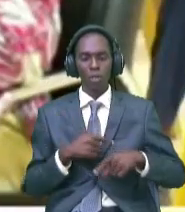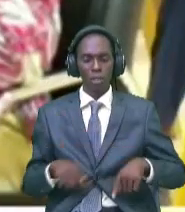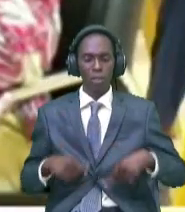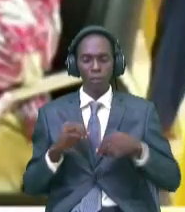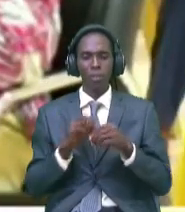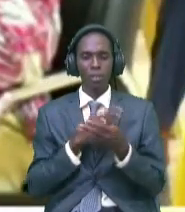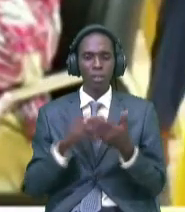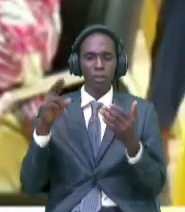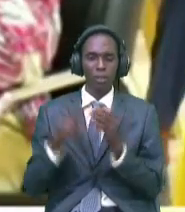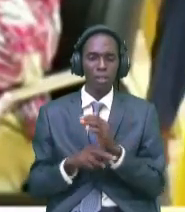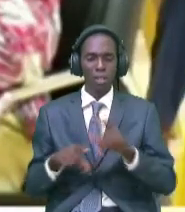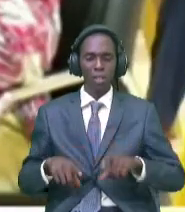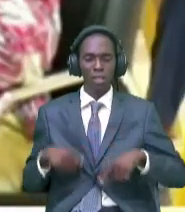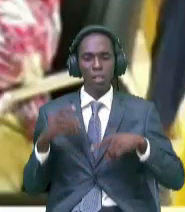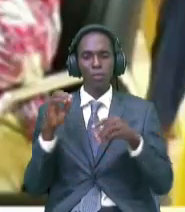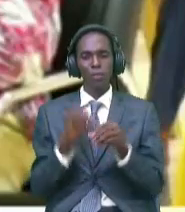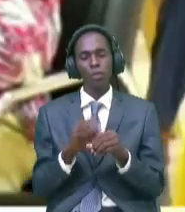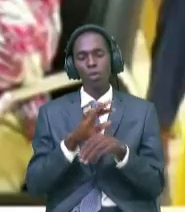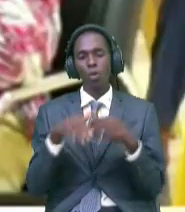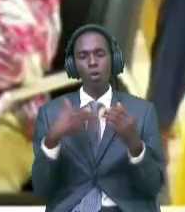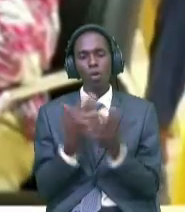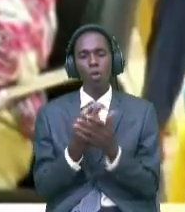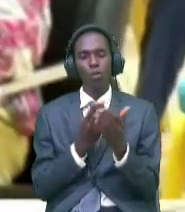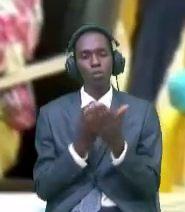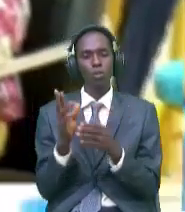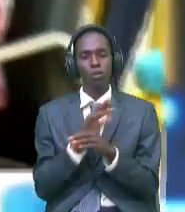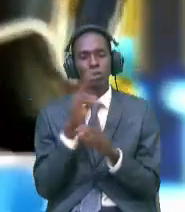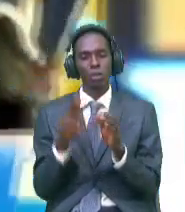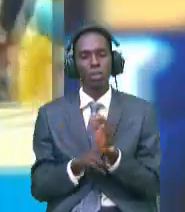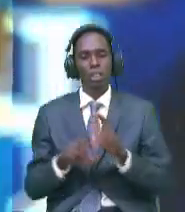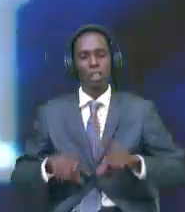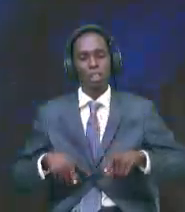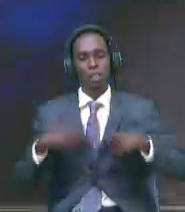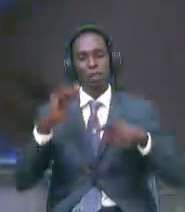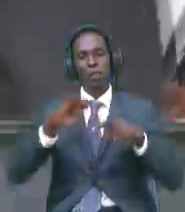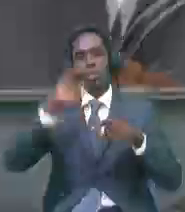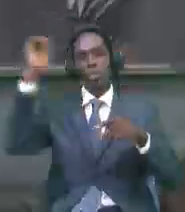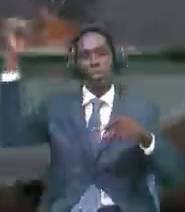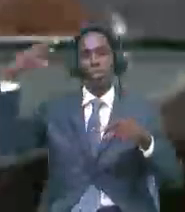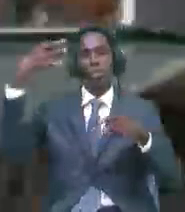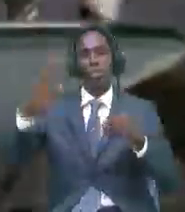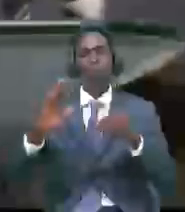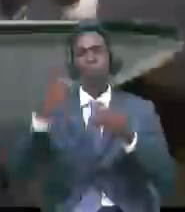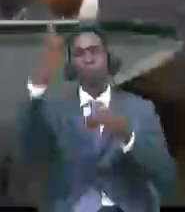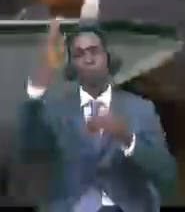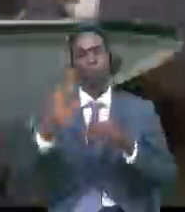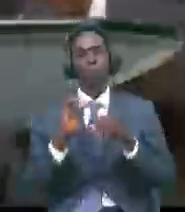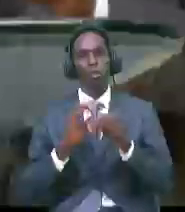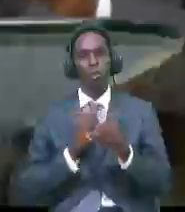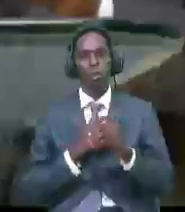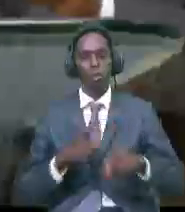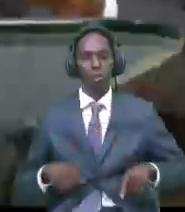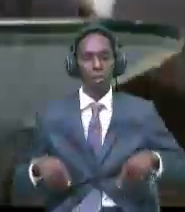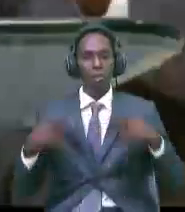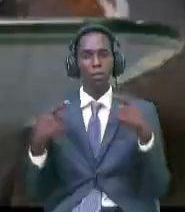all sincerity and we live by the power of the grace of God in our lives and we live above